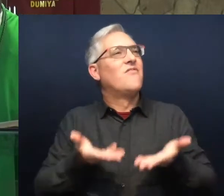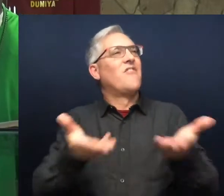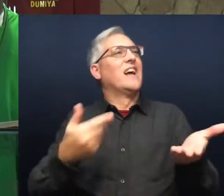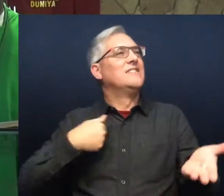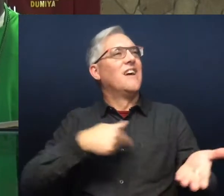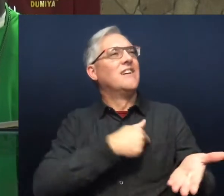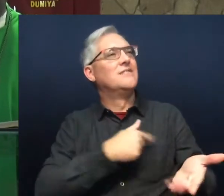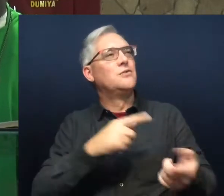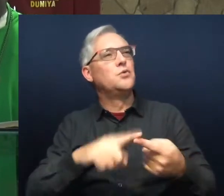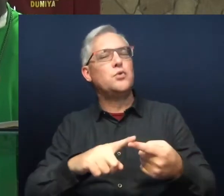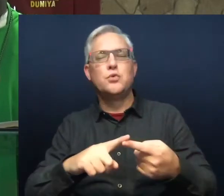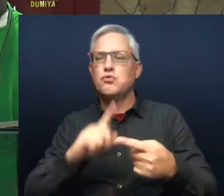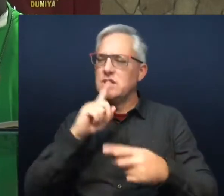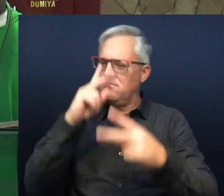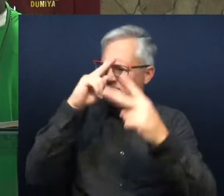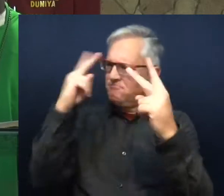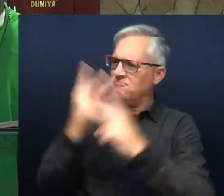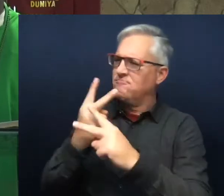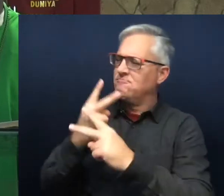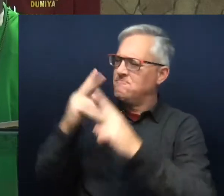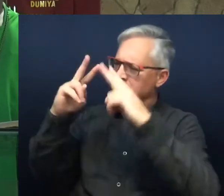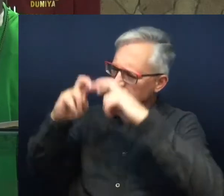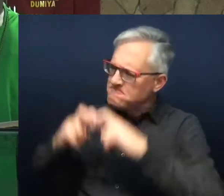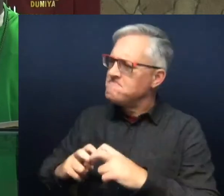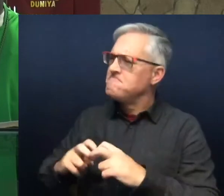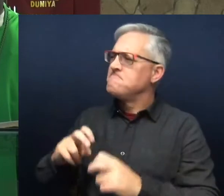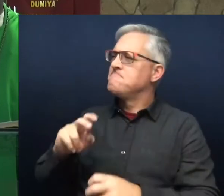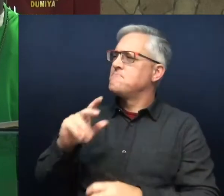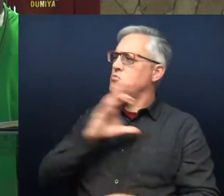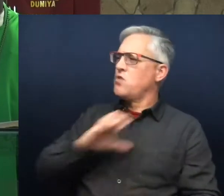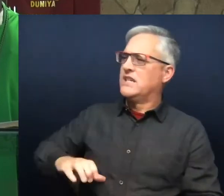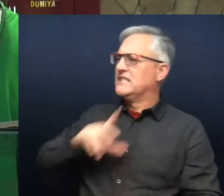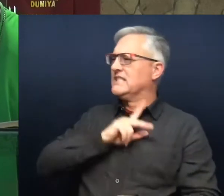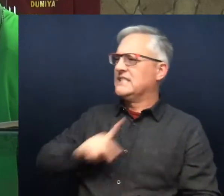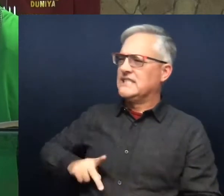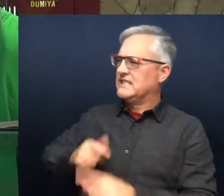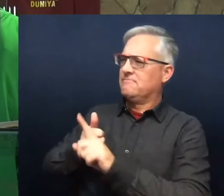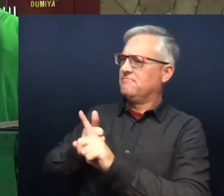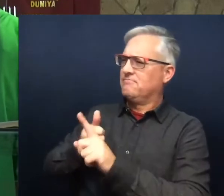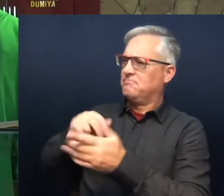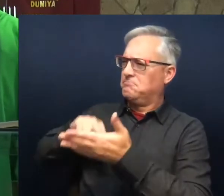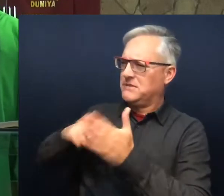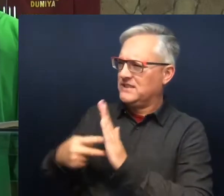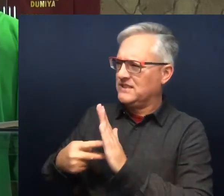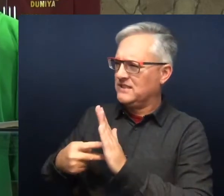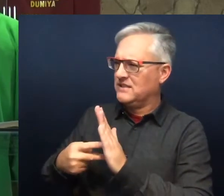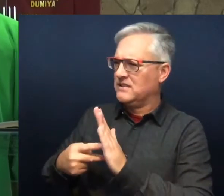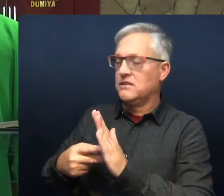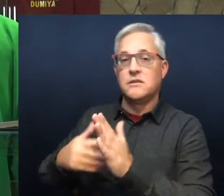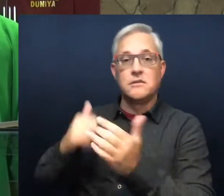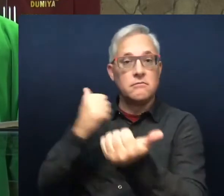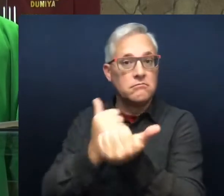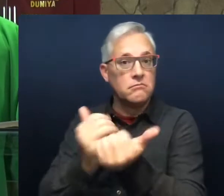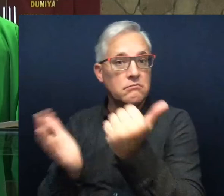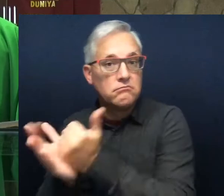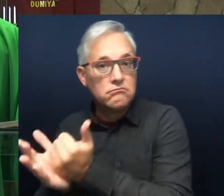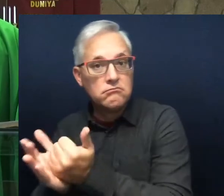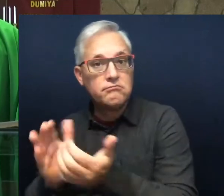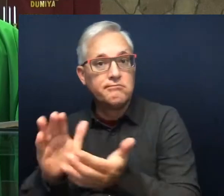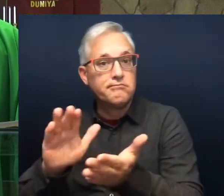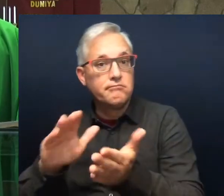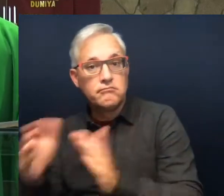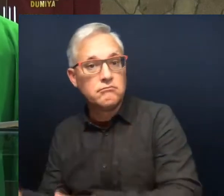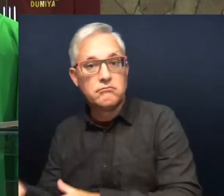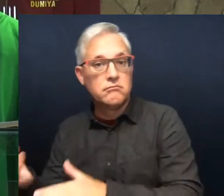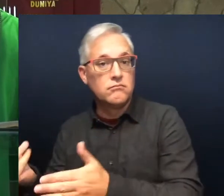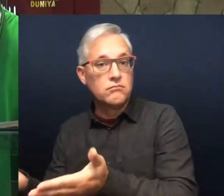what Christ as King means to us. His crucifixion, his death, and his